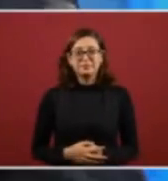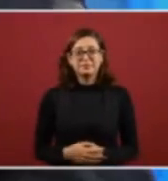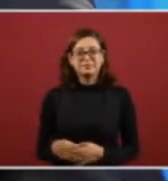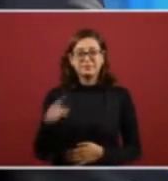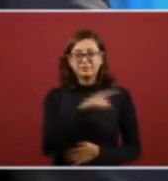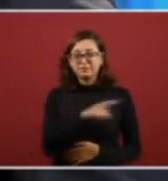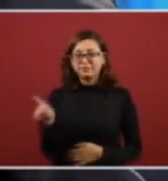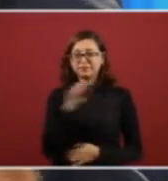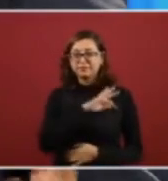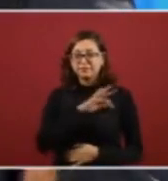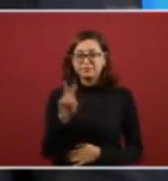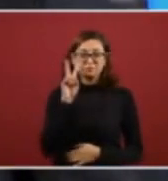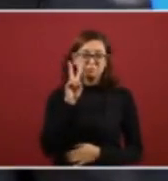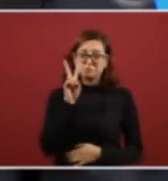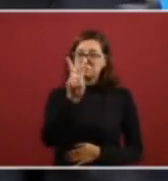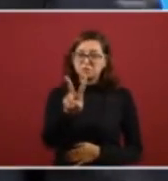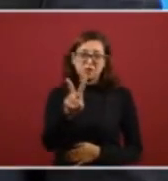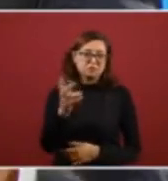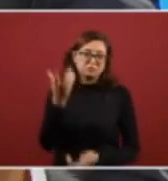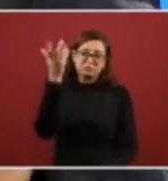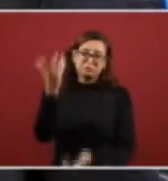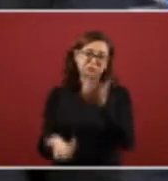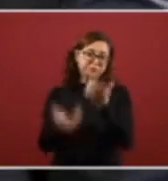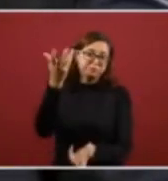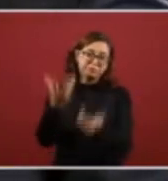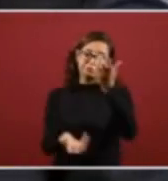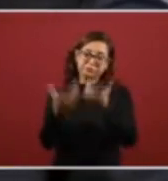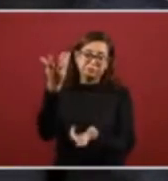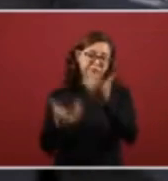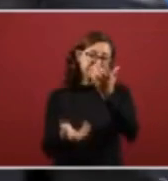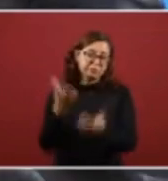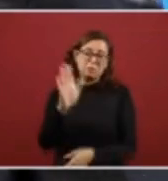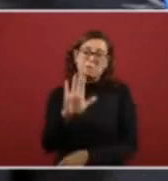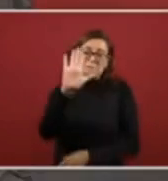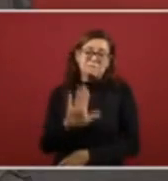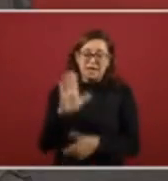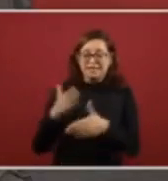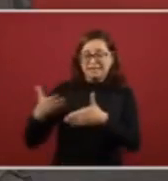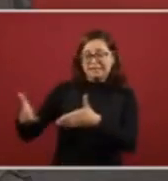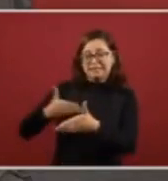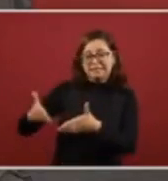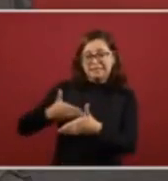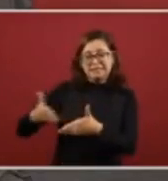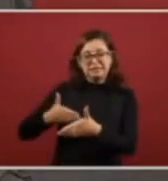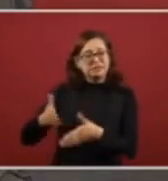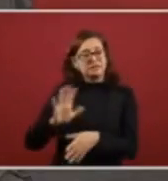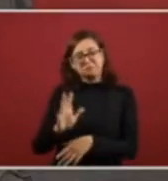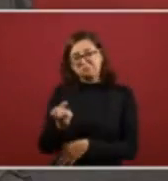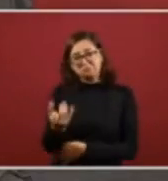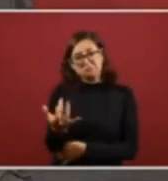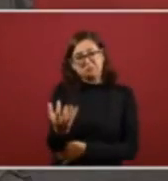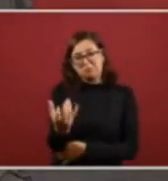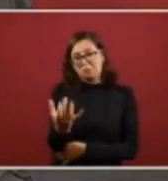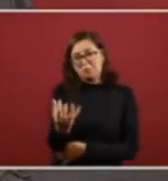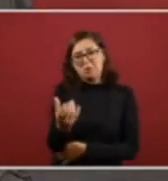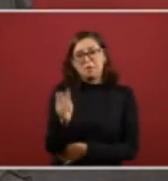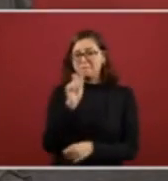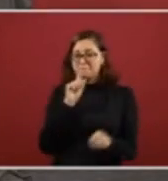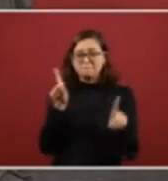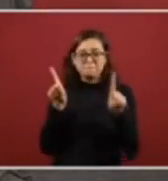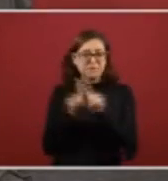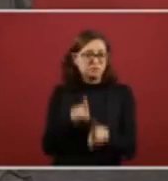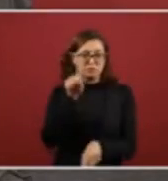So what you see is where they, like a pilot, it's like a pilot when you turn on your